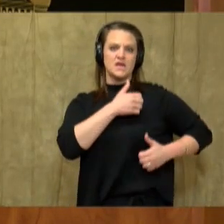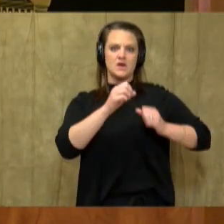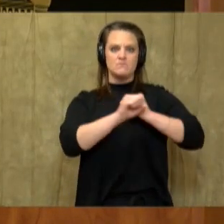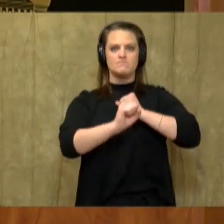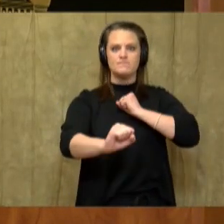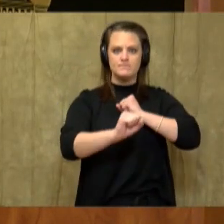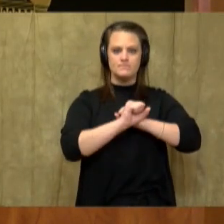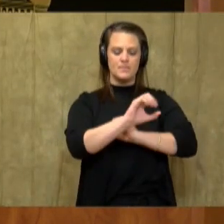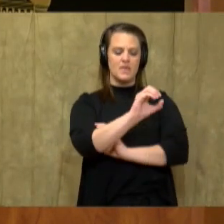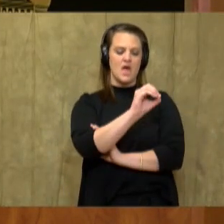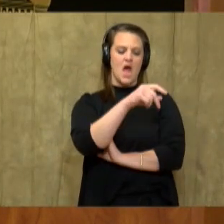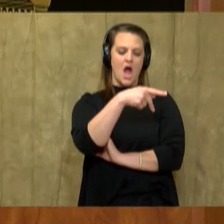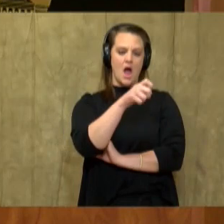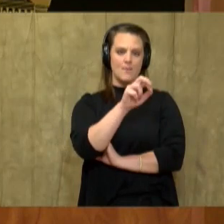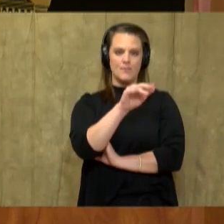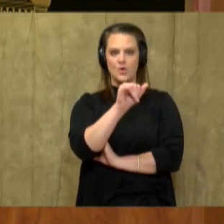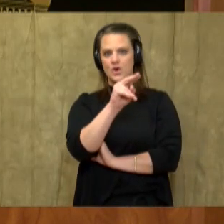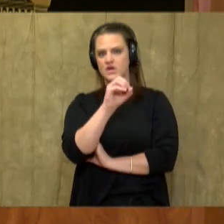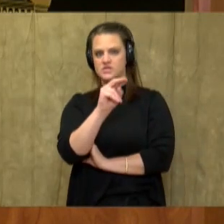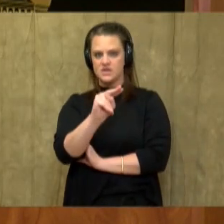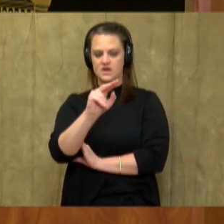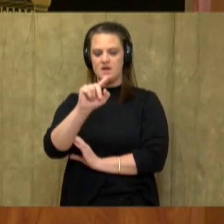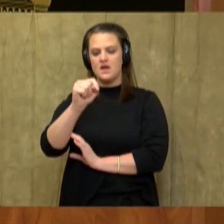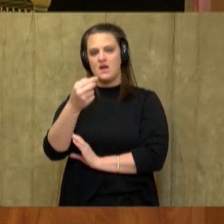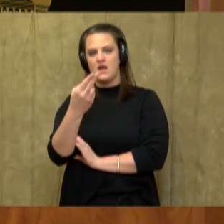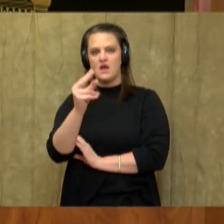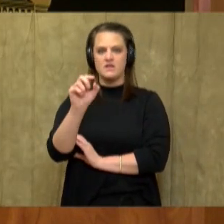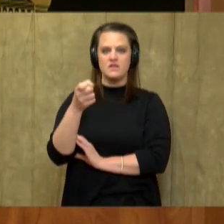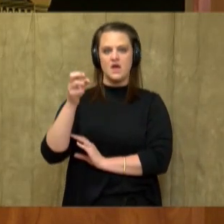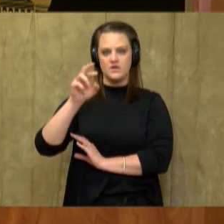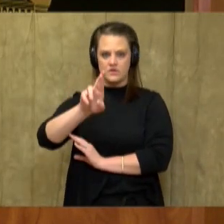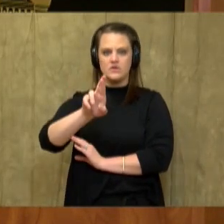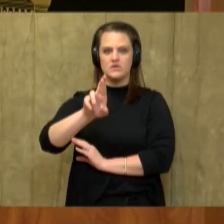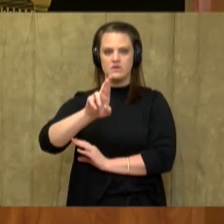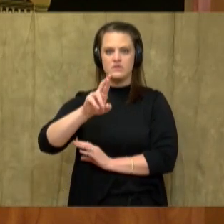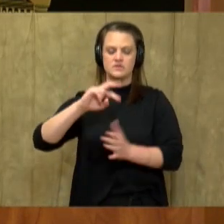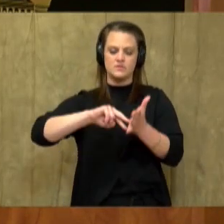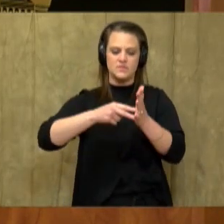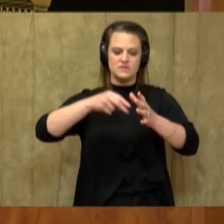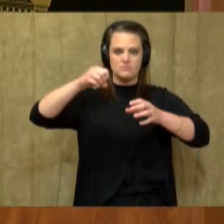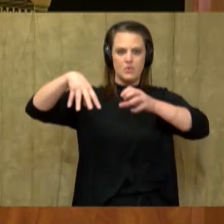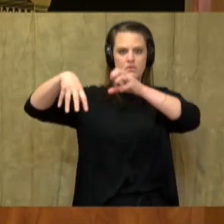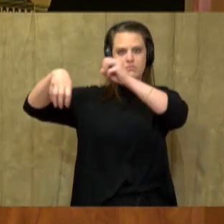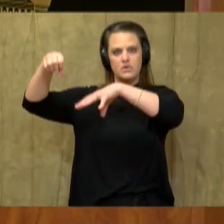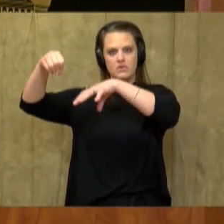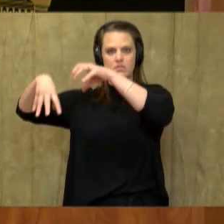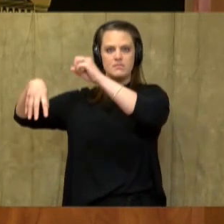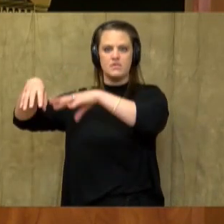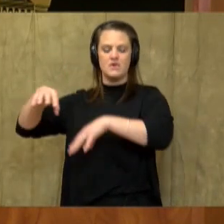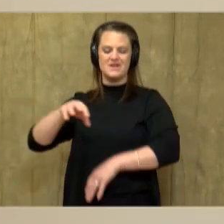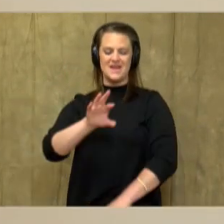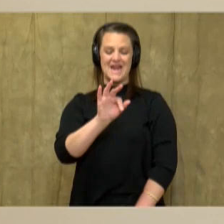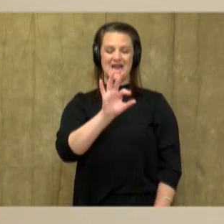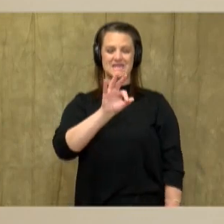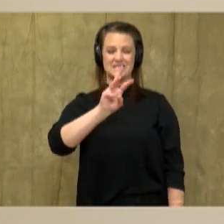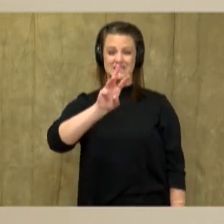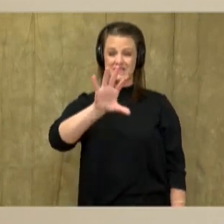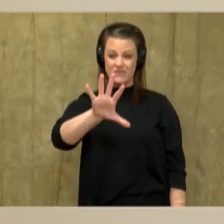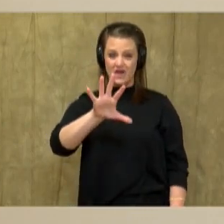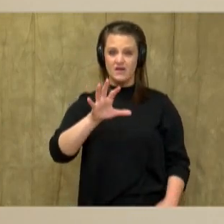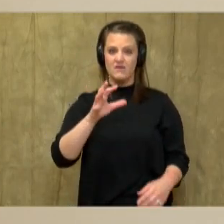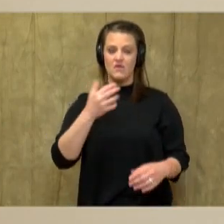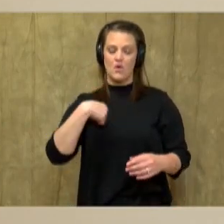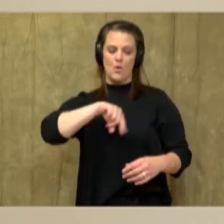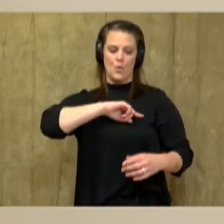Thunder, which is a long bombing campaign of Vietnam. And by 1965, we have over 50,000